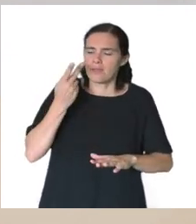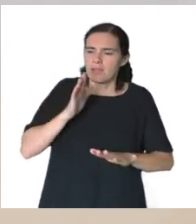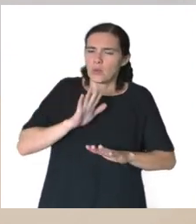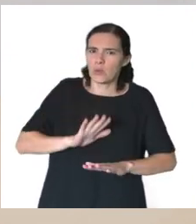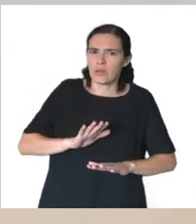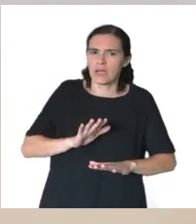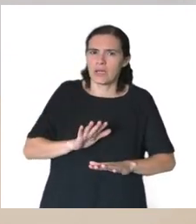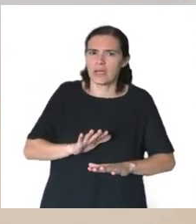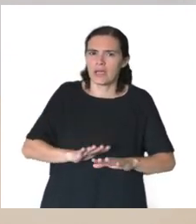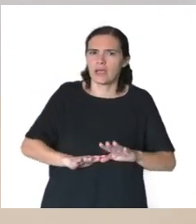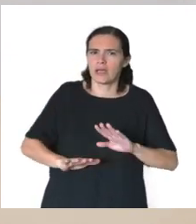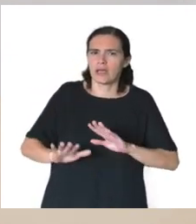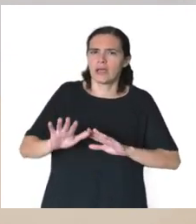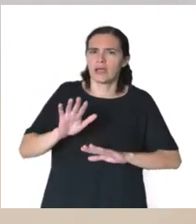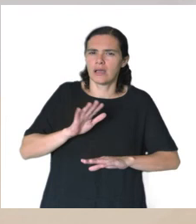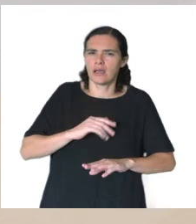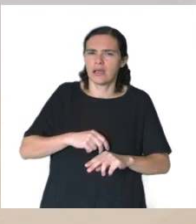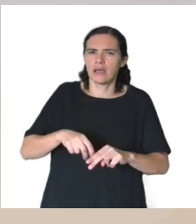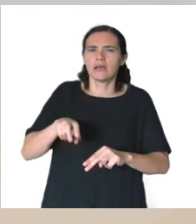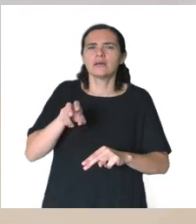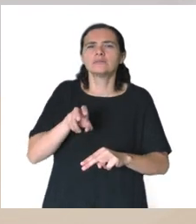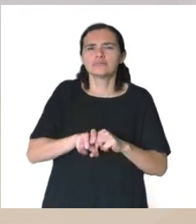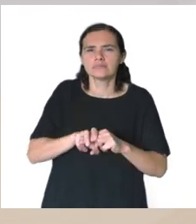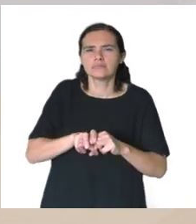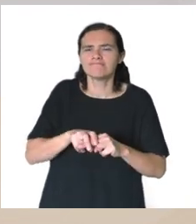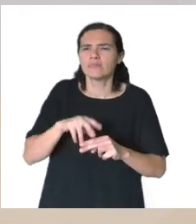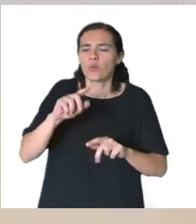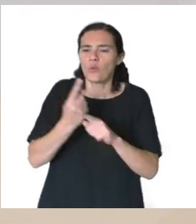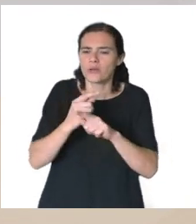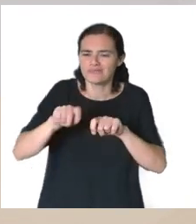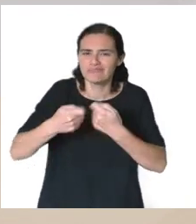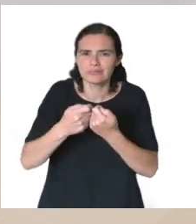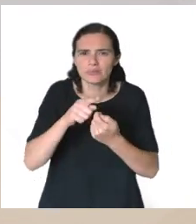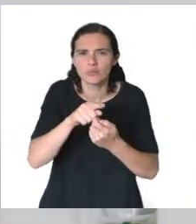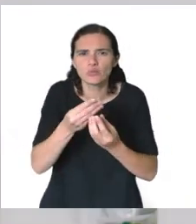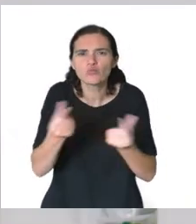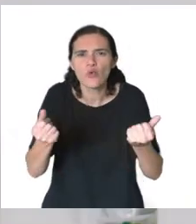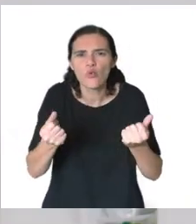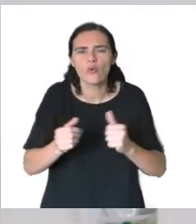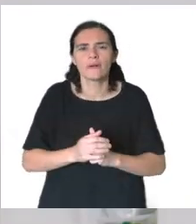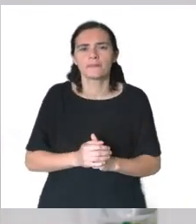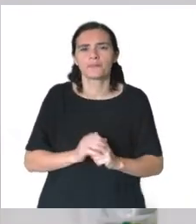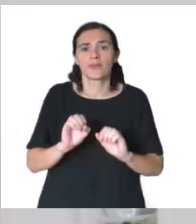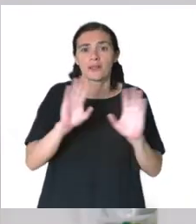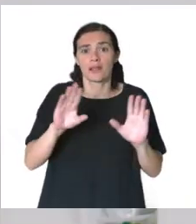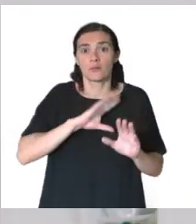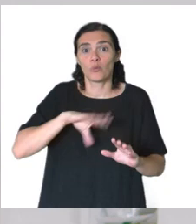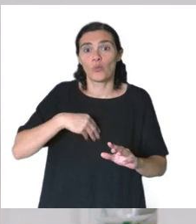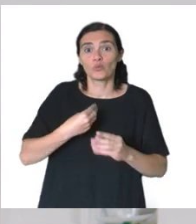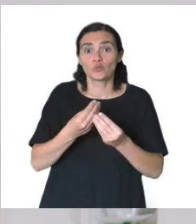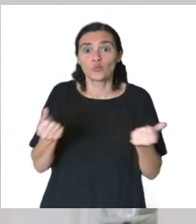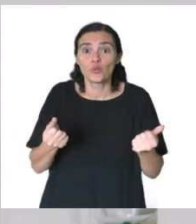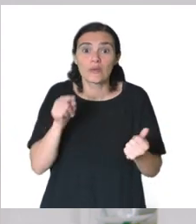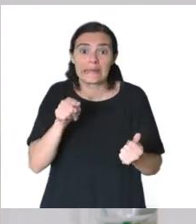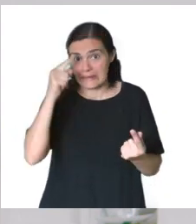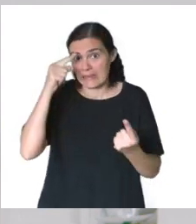life. You sit down and you fix something which is broken. And of course, it's about fixing